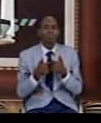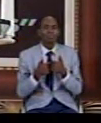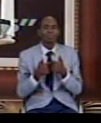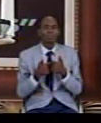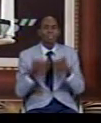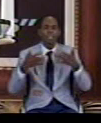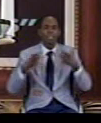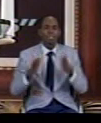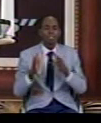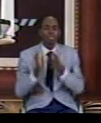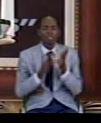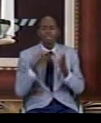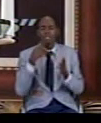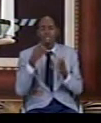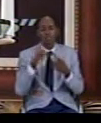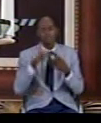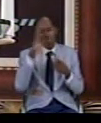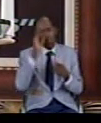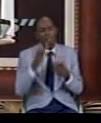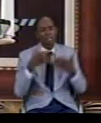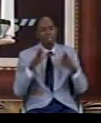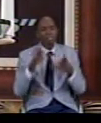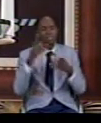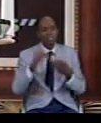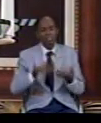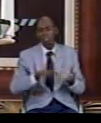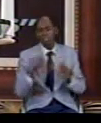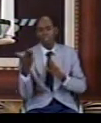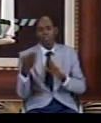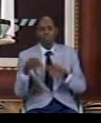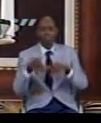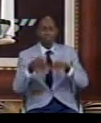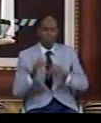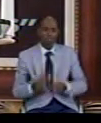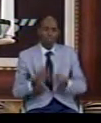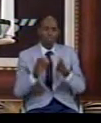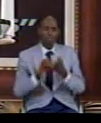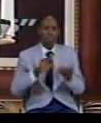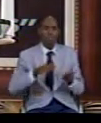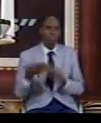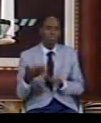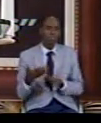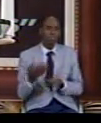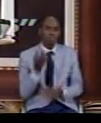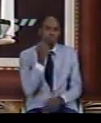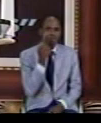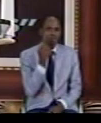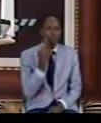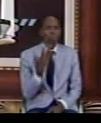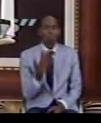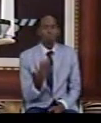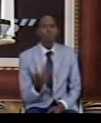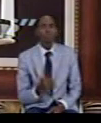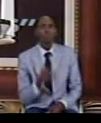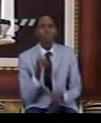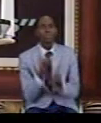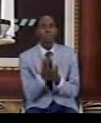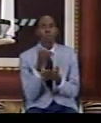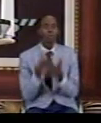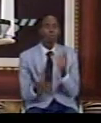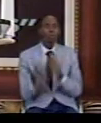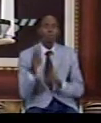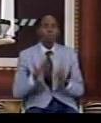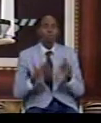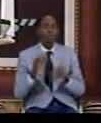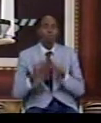Let the dead bury their dead. Hold on. That's something the people of the world will